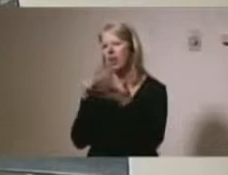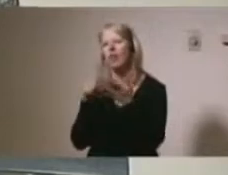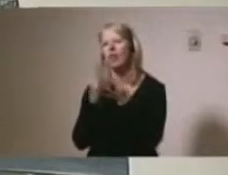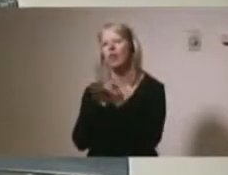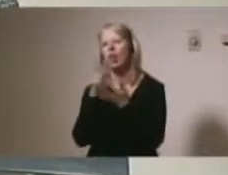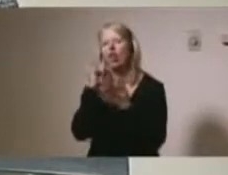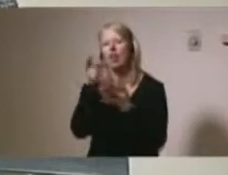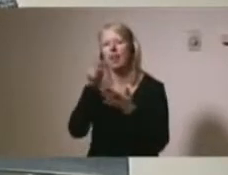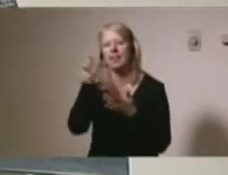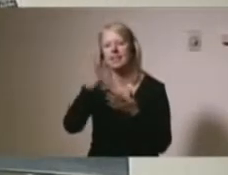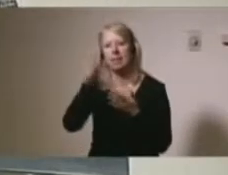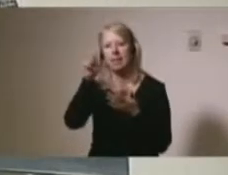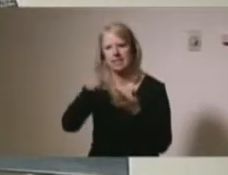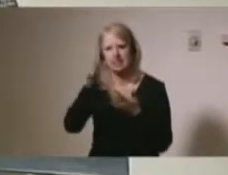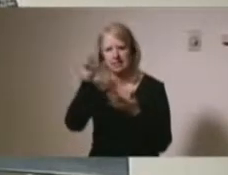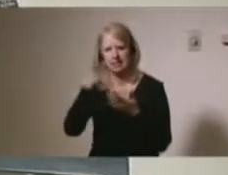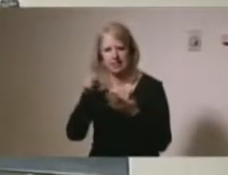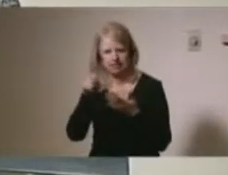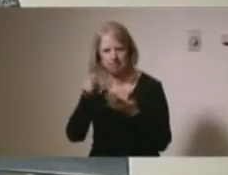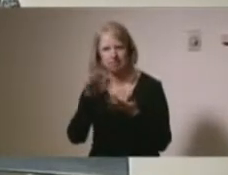debit card.